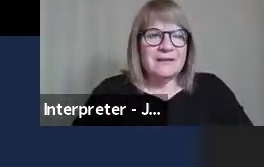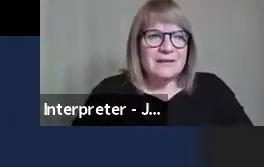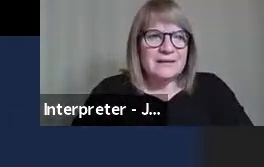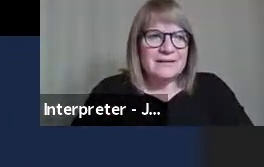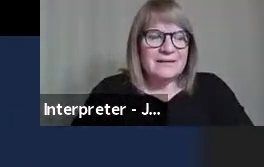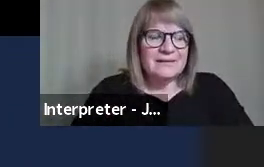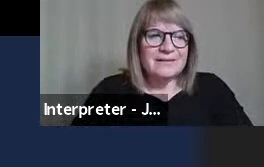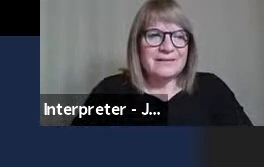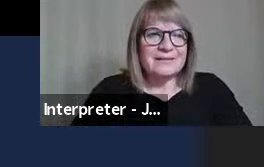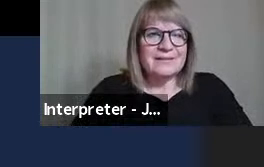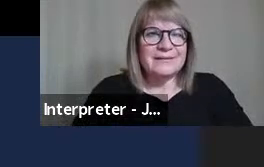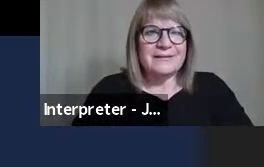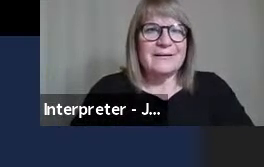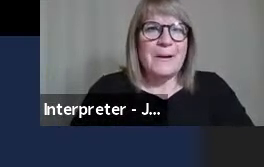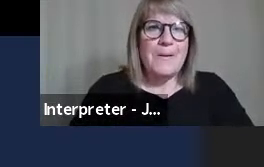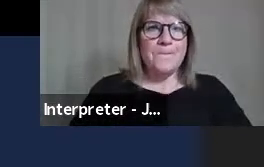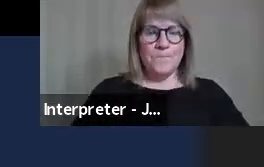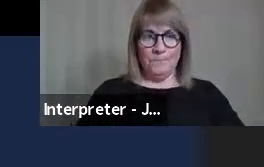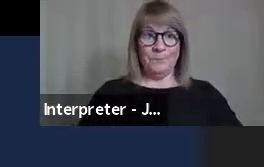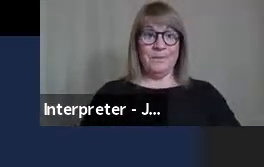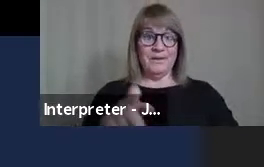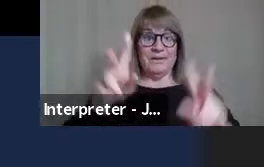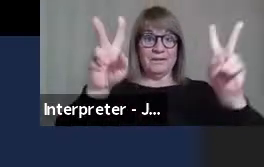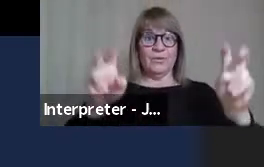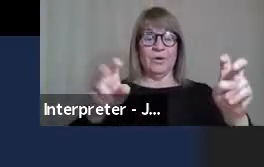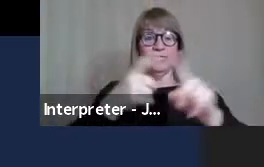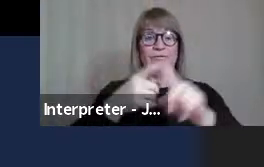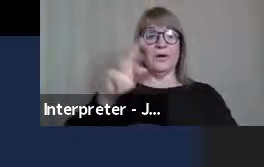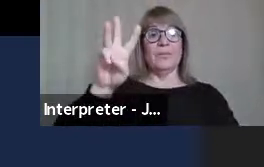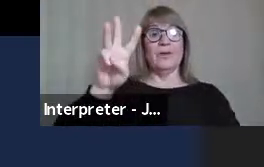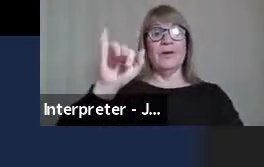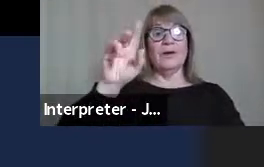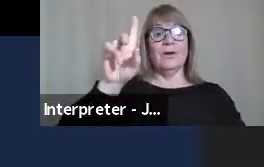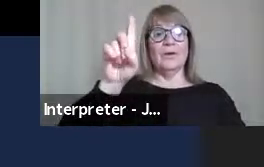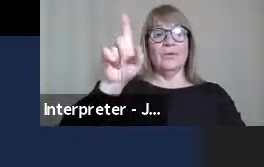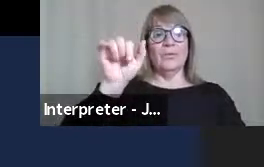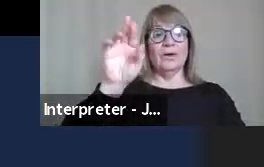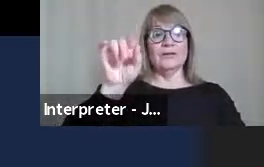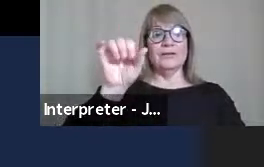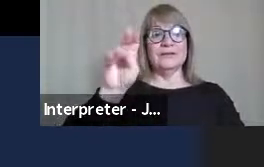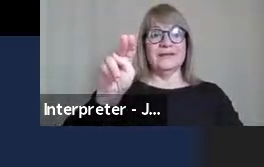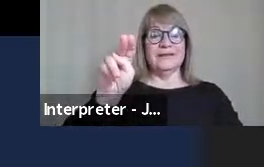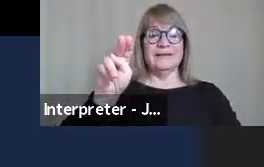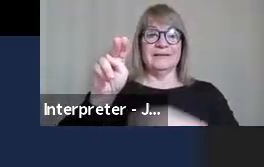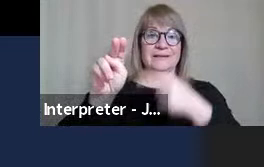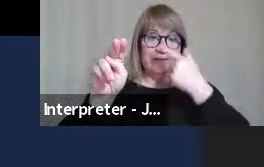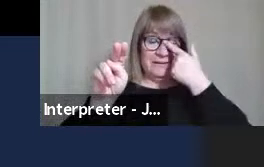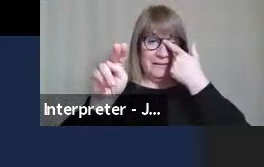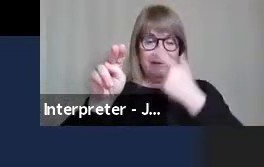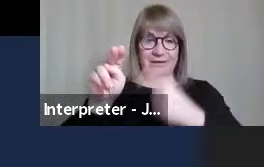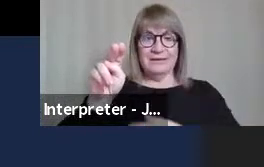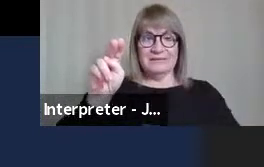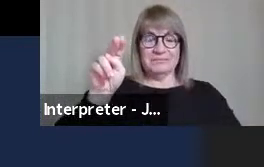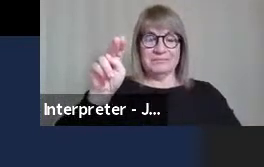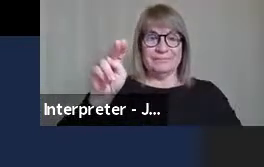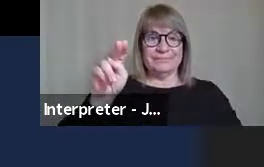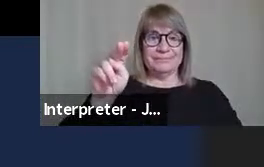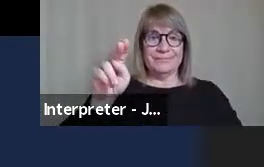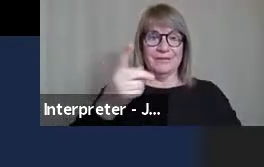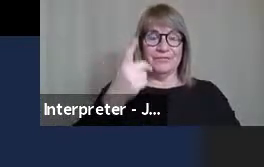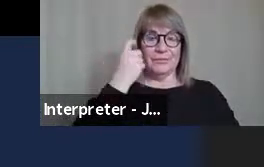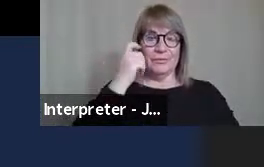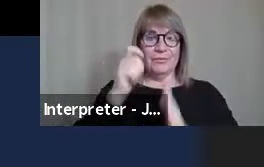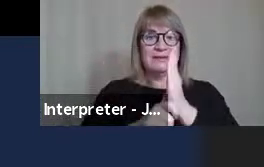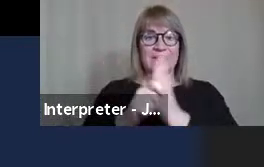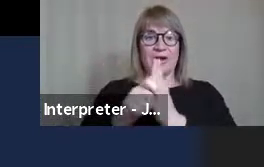um so i think this quotation from the scholar uh and theorist frank wilderson uh from a recent article uh that he